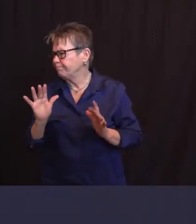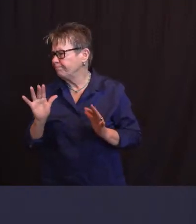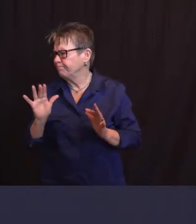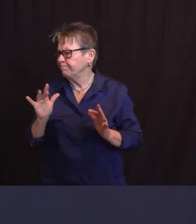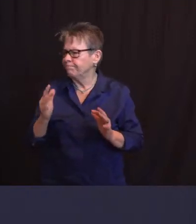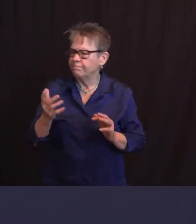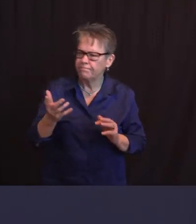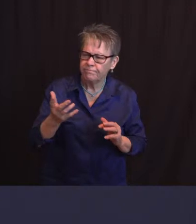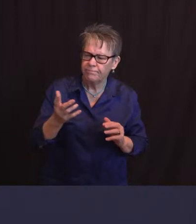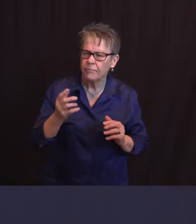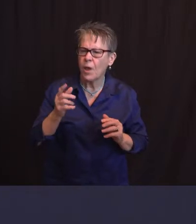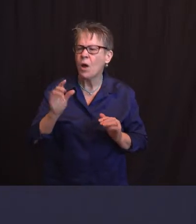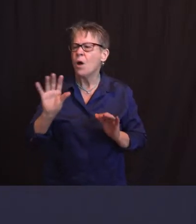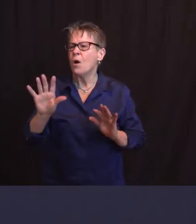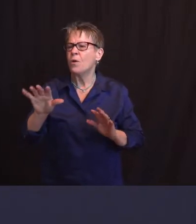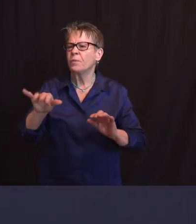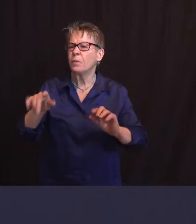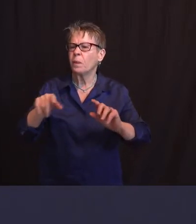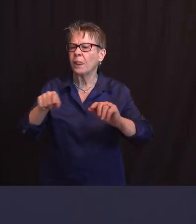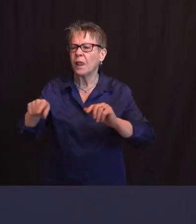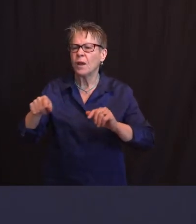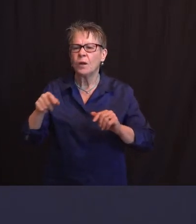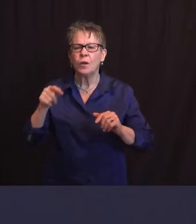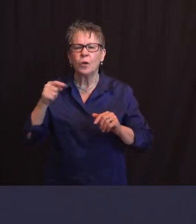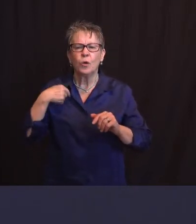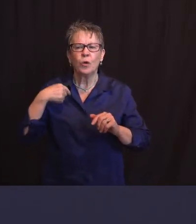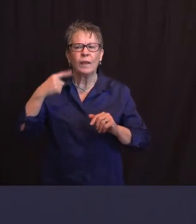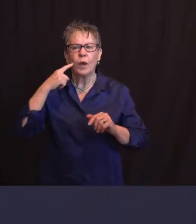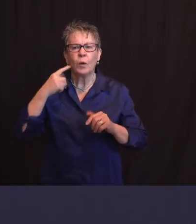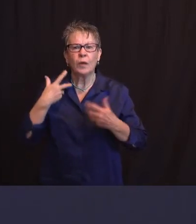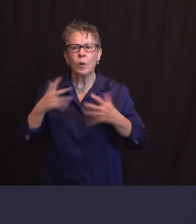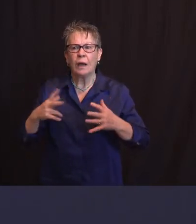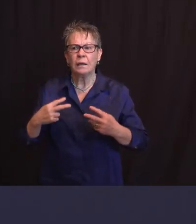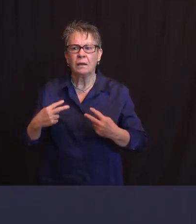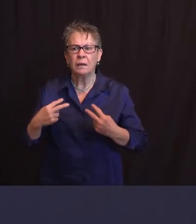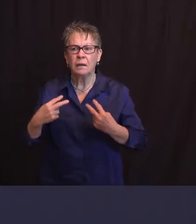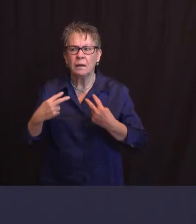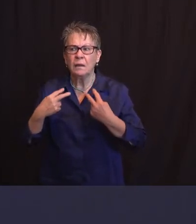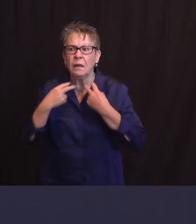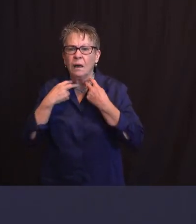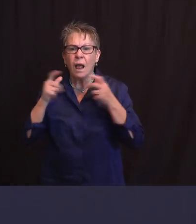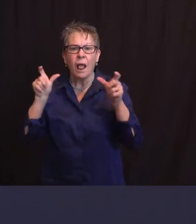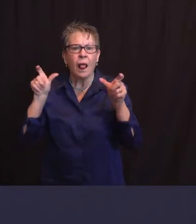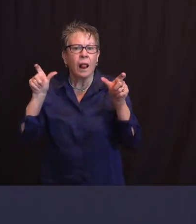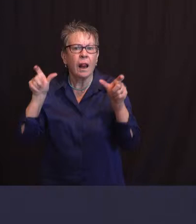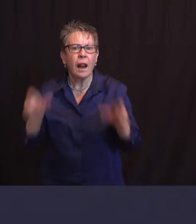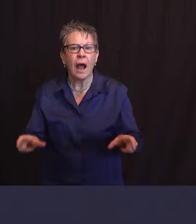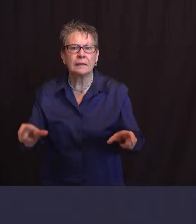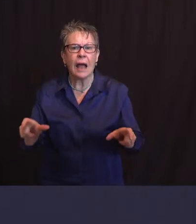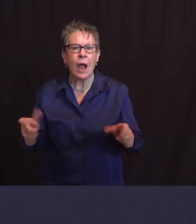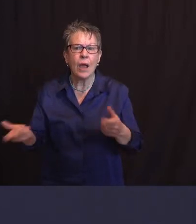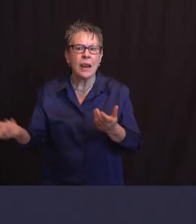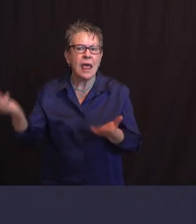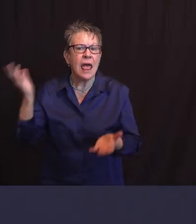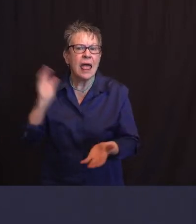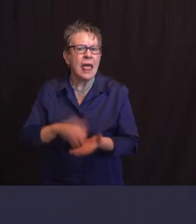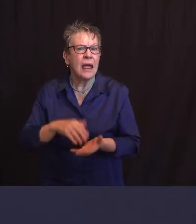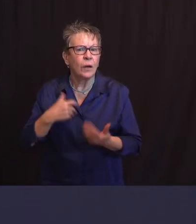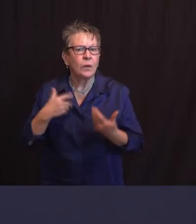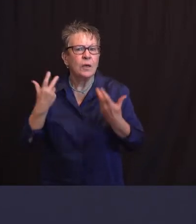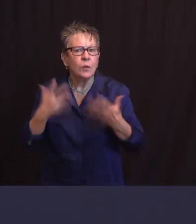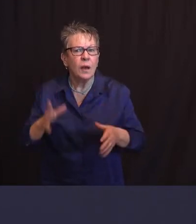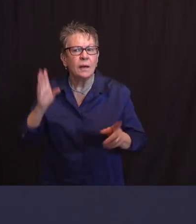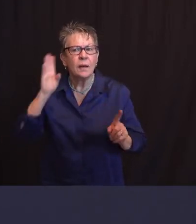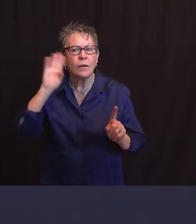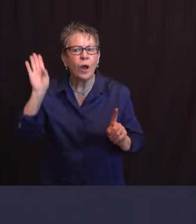blanket lockdown situation similar to what we saw in the spring. Could you remind us, how is that going to play out if we do start to